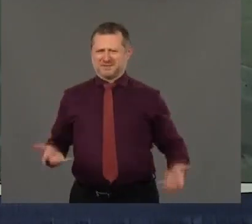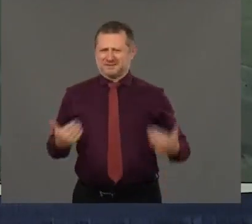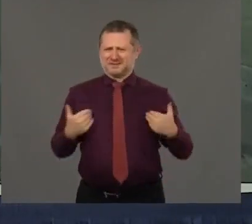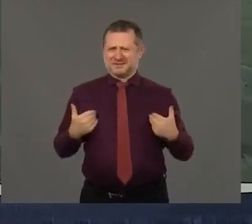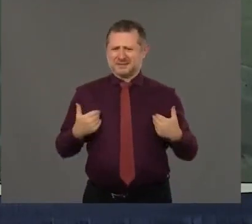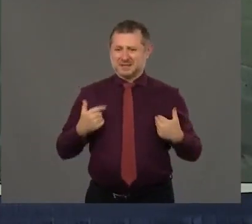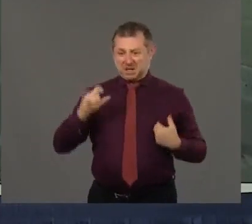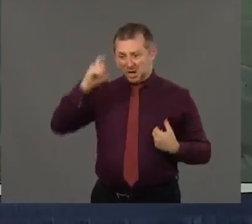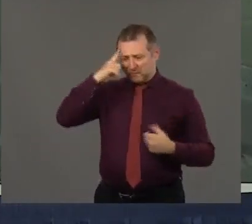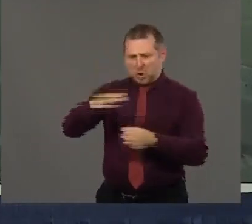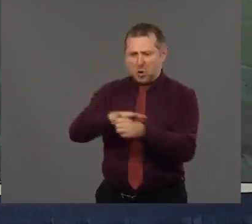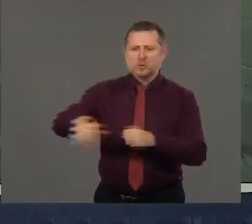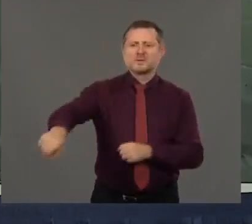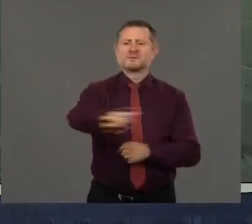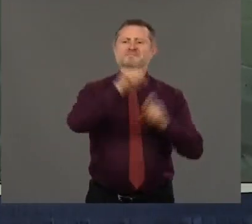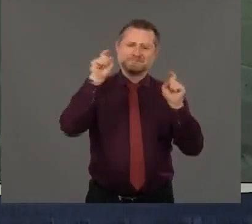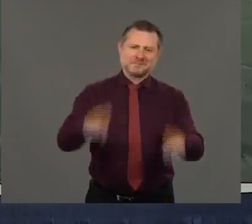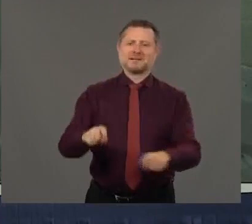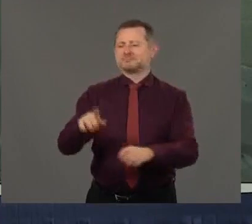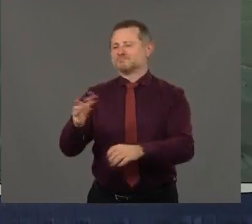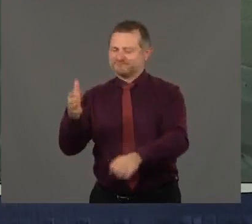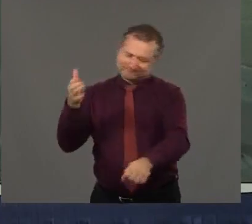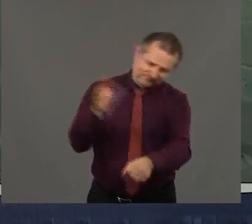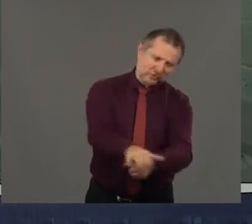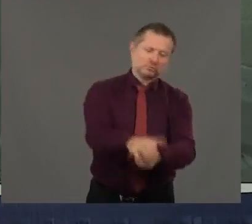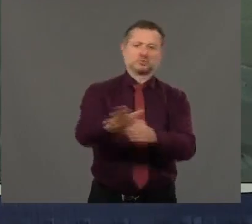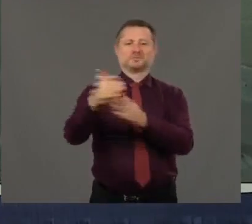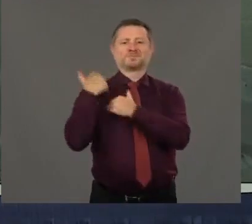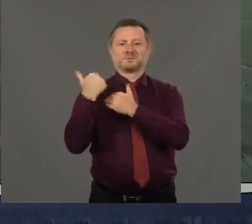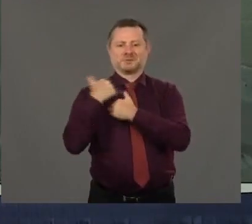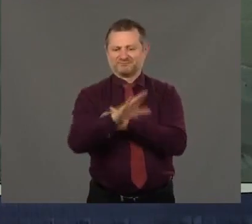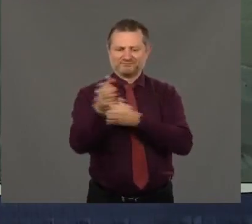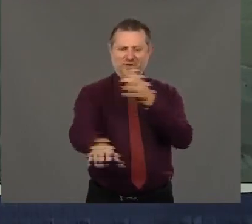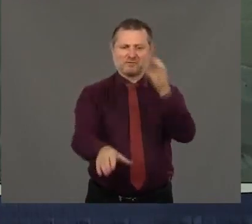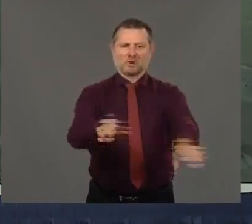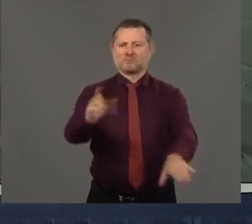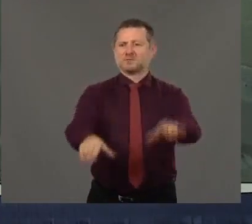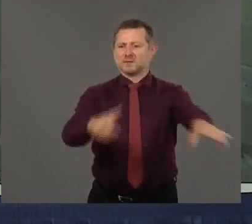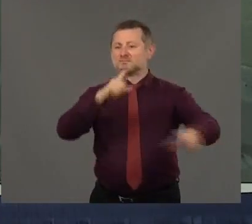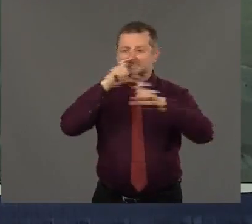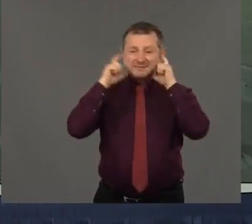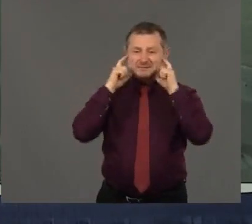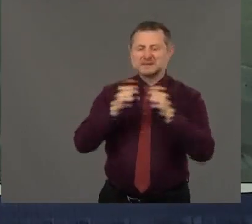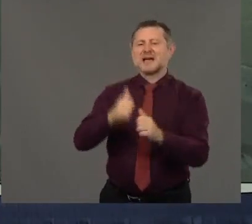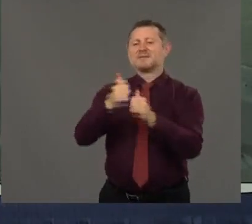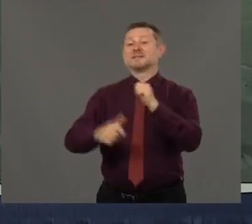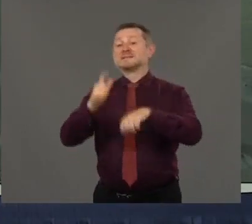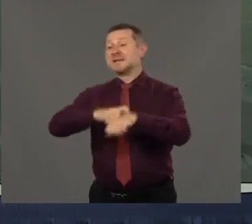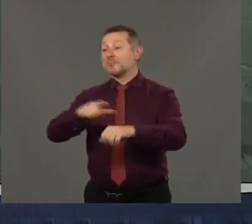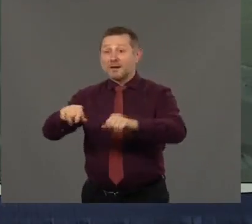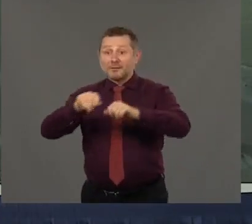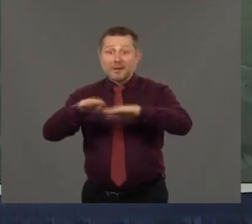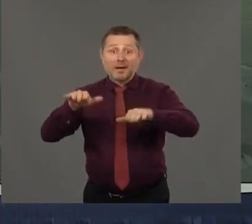the compliance because it only takes one. All these clusters, it was one person.